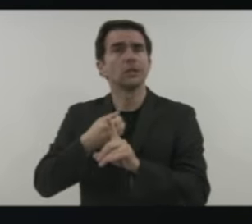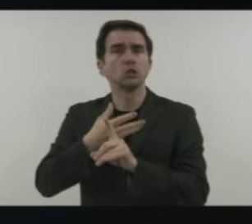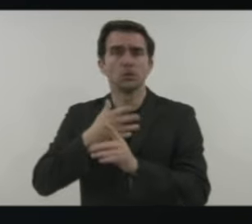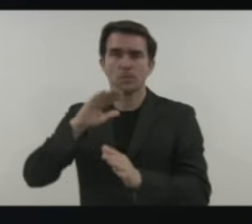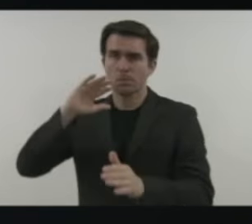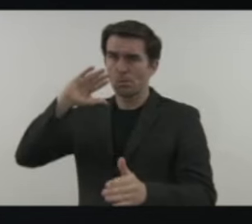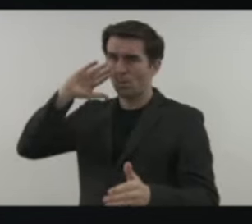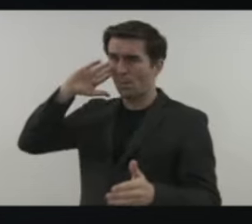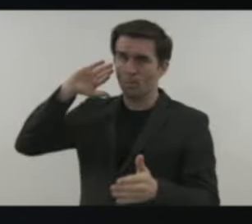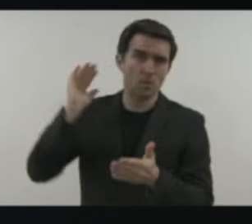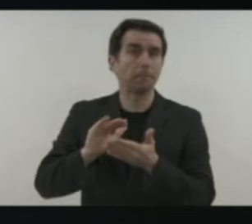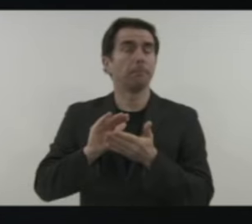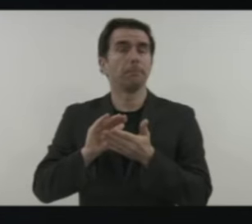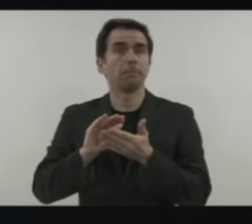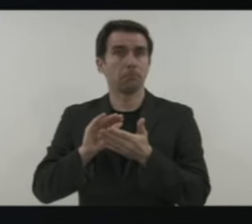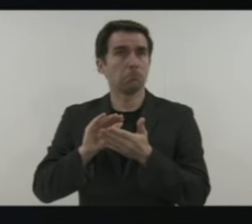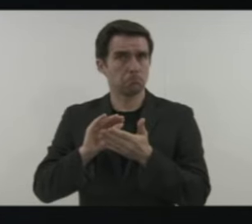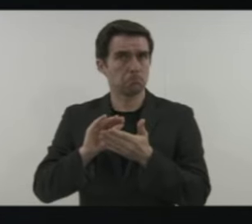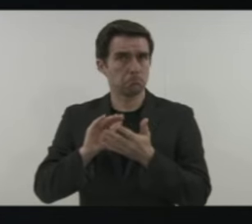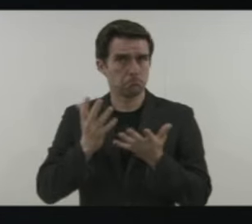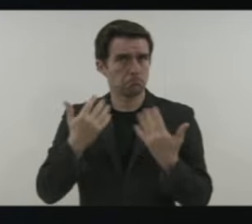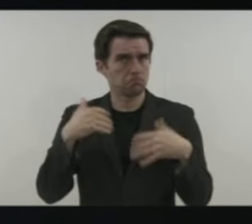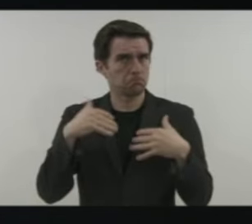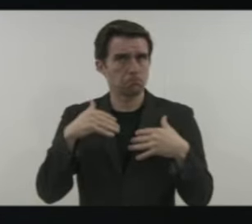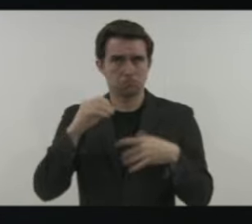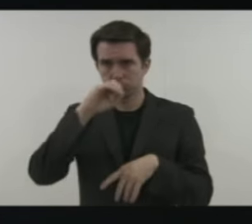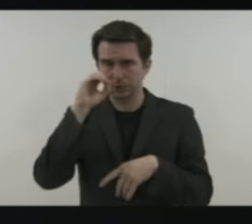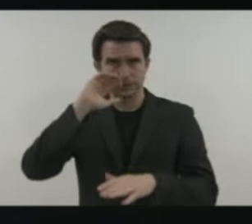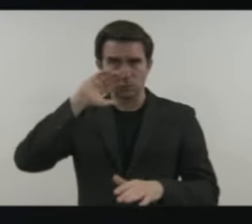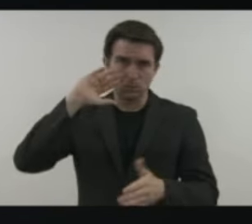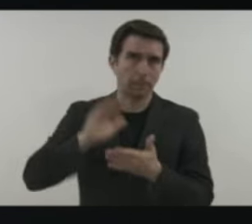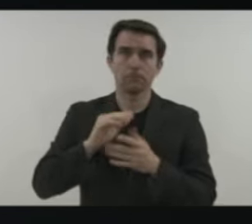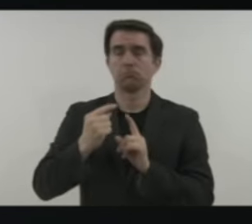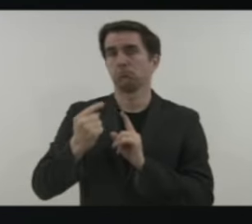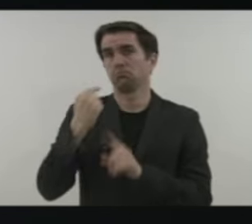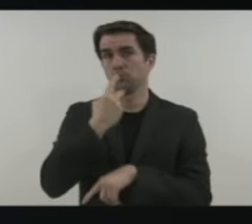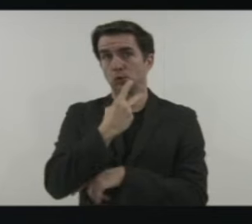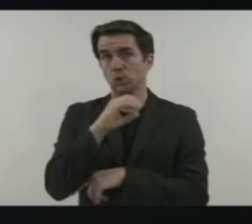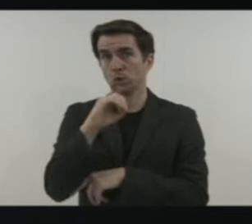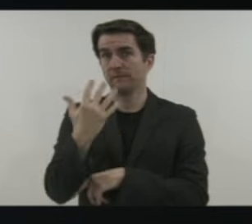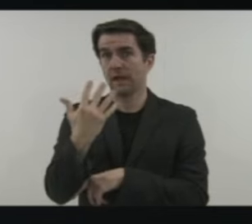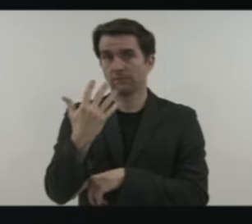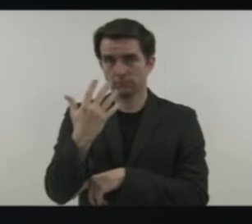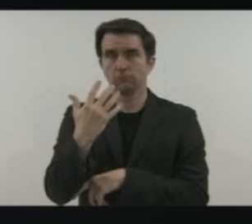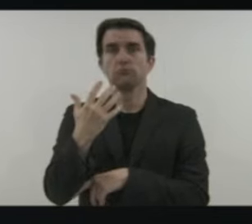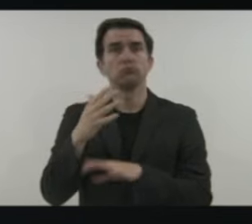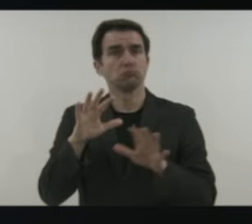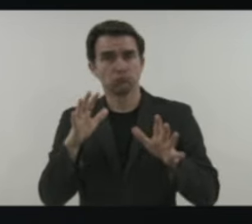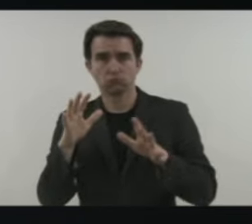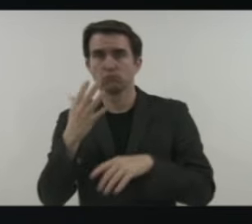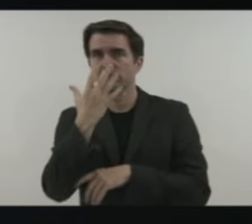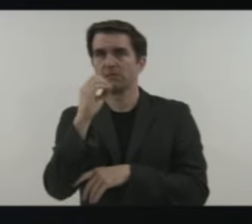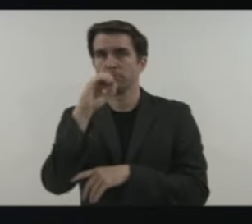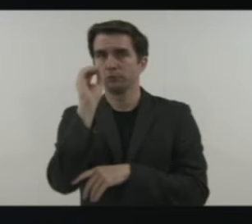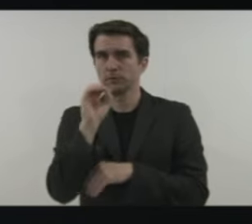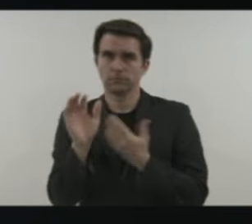on wind and solar for almost half of our electricity. We're insulating our houses and building a